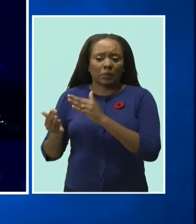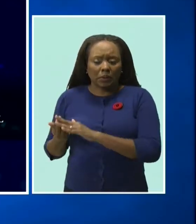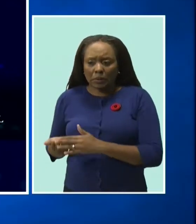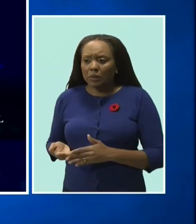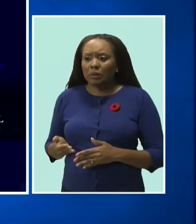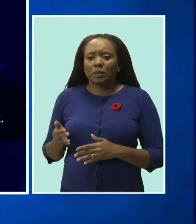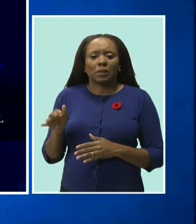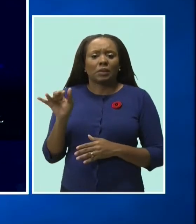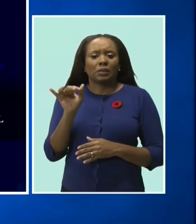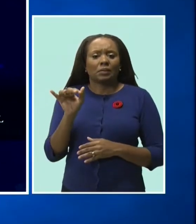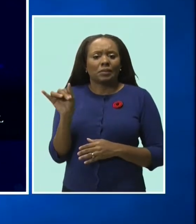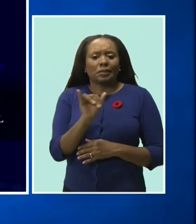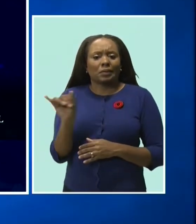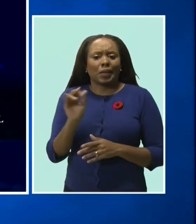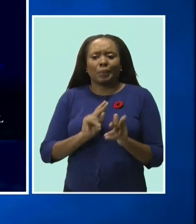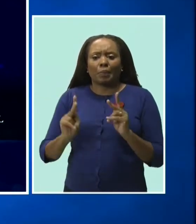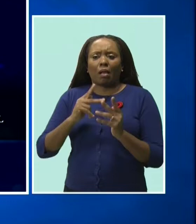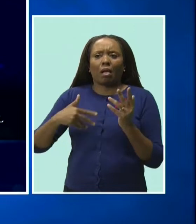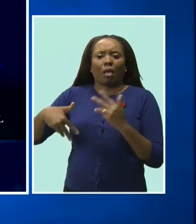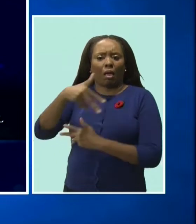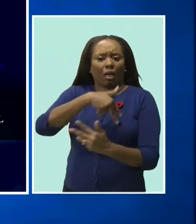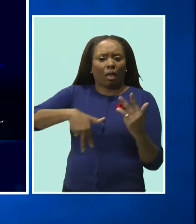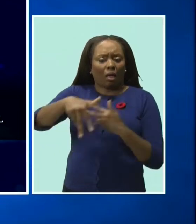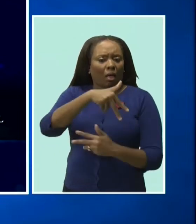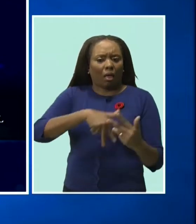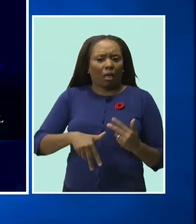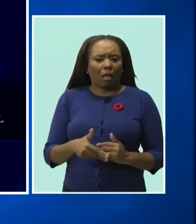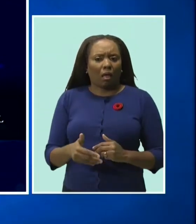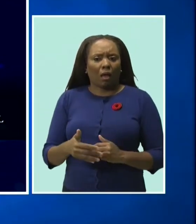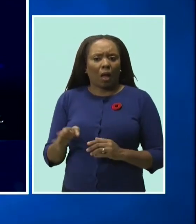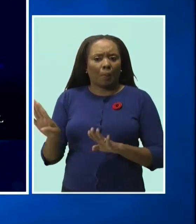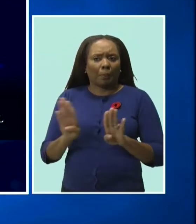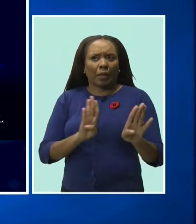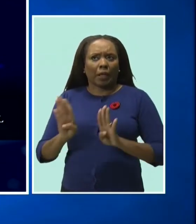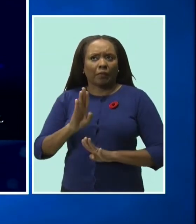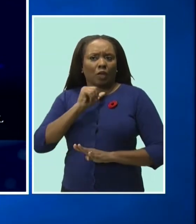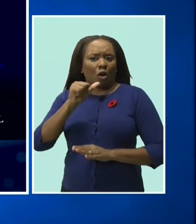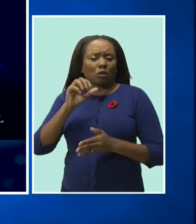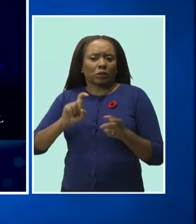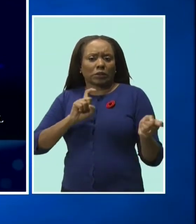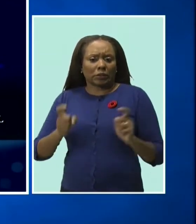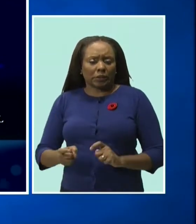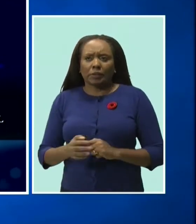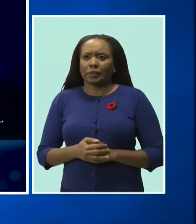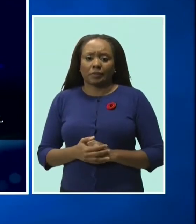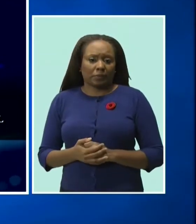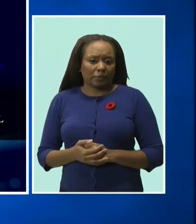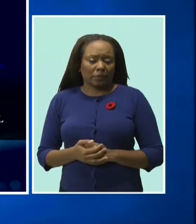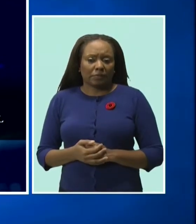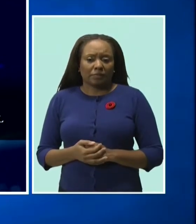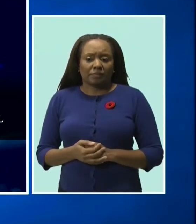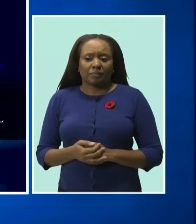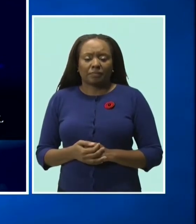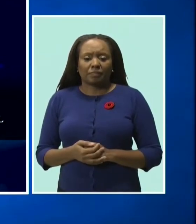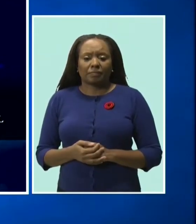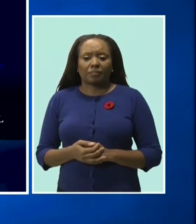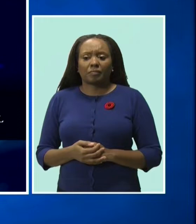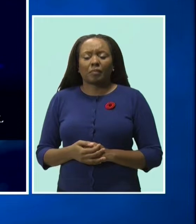around the same kind of people. A lot of them have not learned anything, and they've not changed their behavior. As Mark